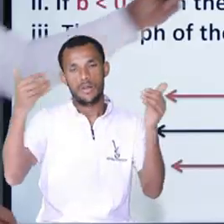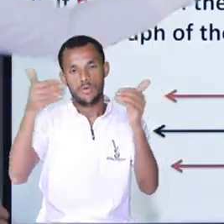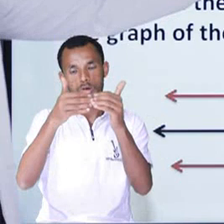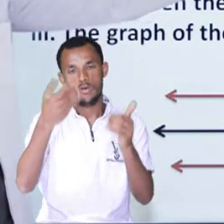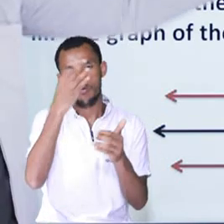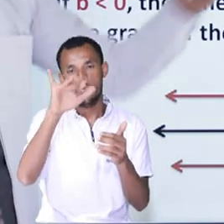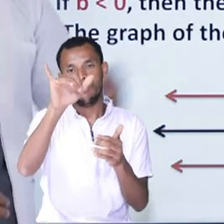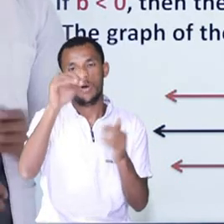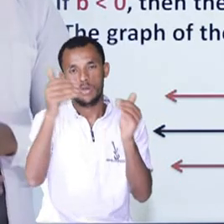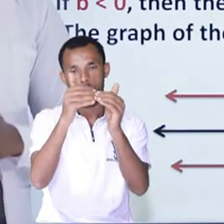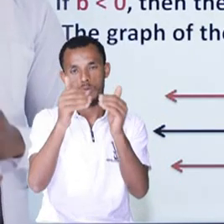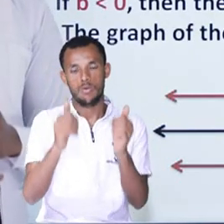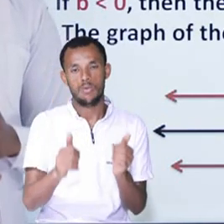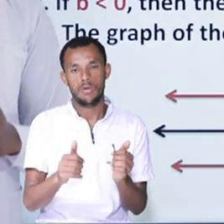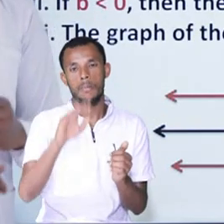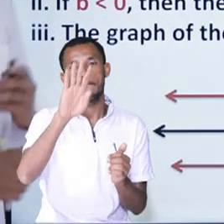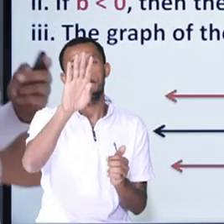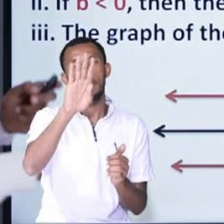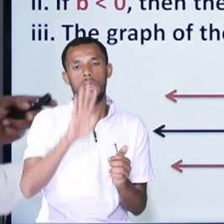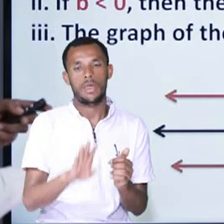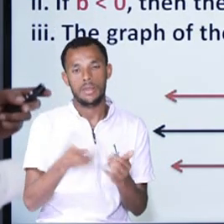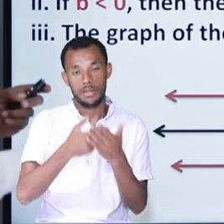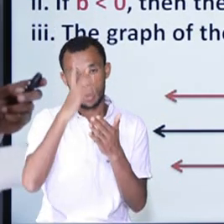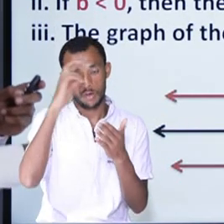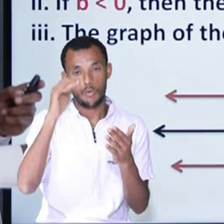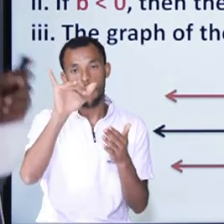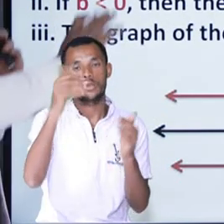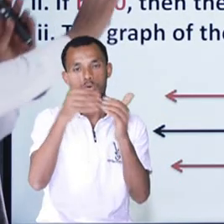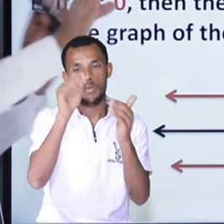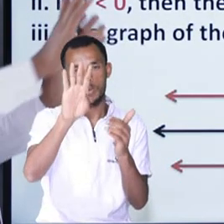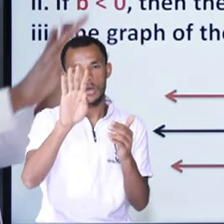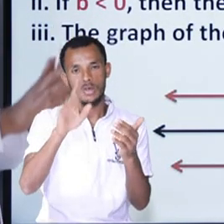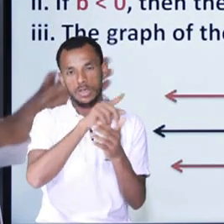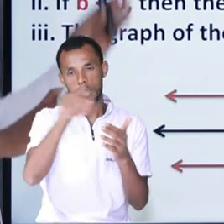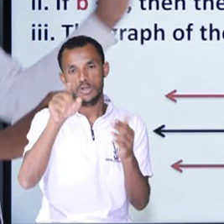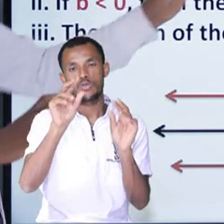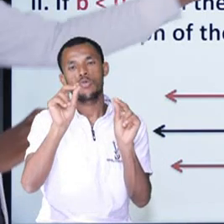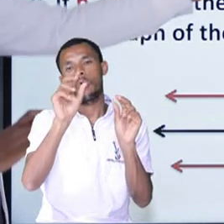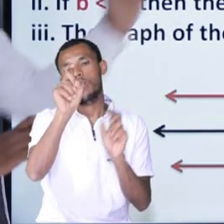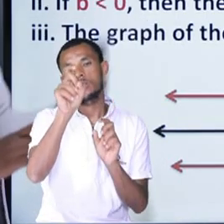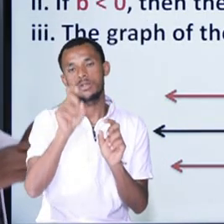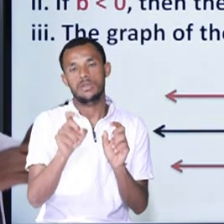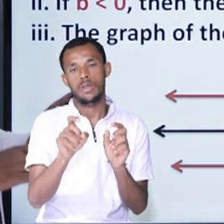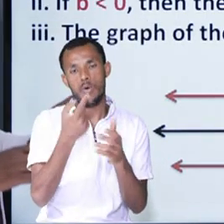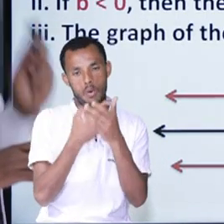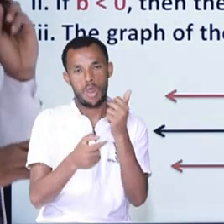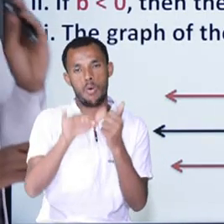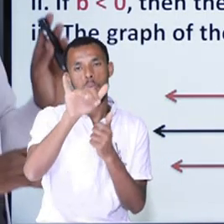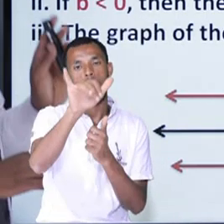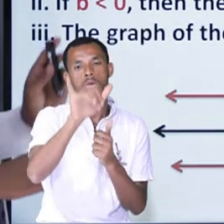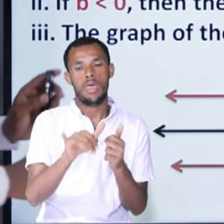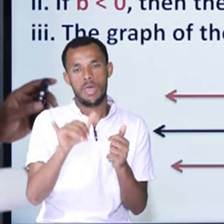of y is equal to b. In the case of y is equal to b, there is no x here, it's only